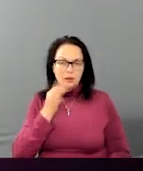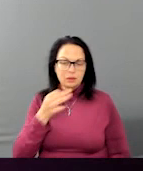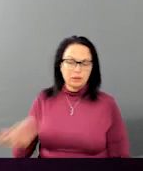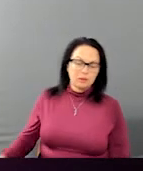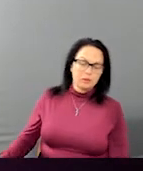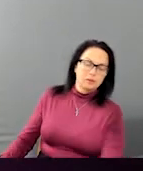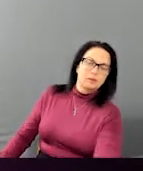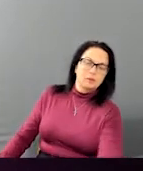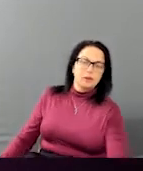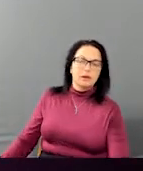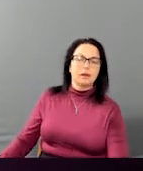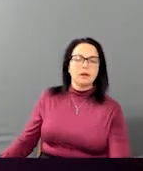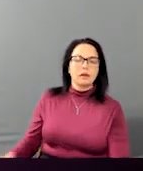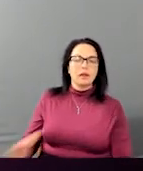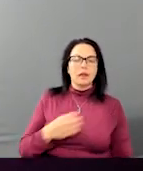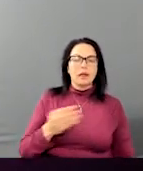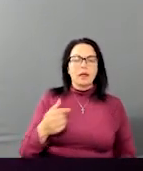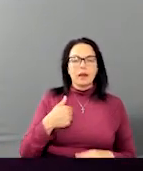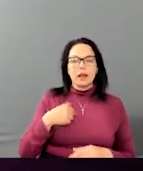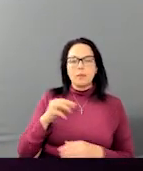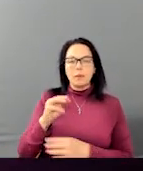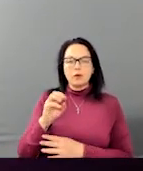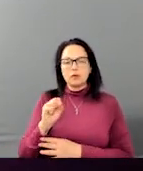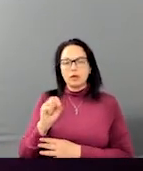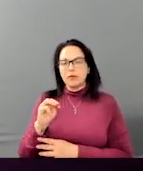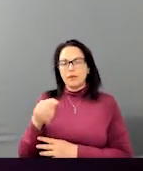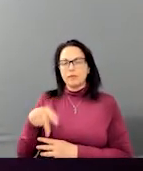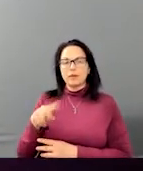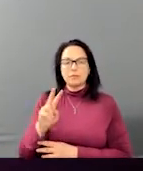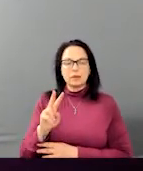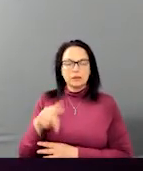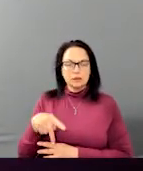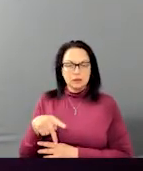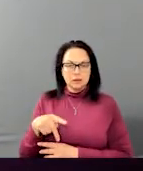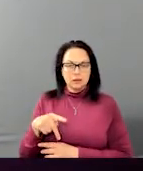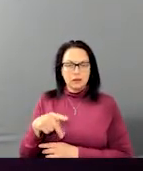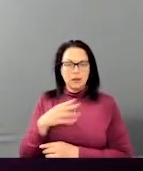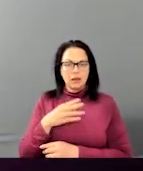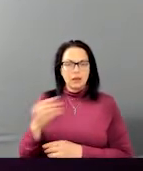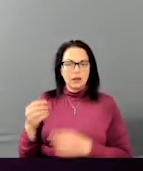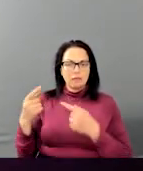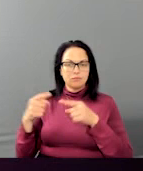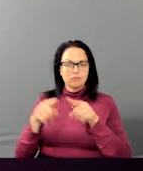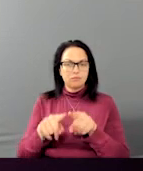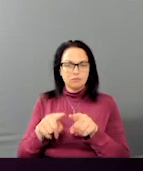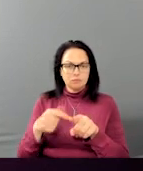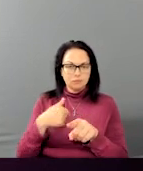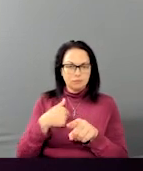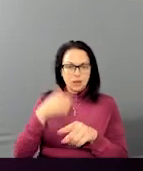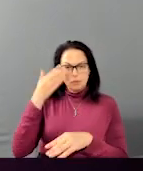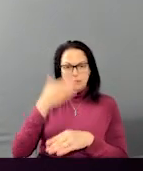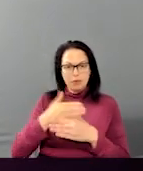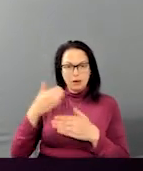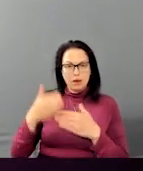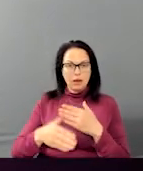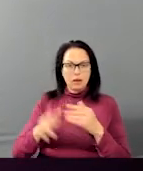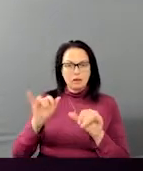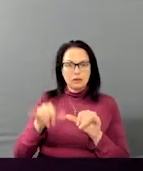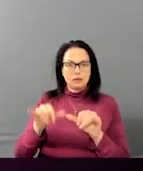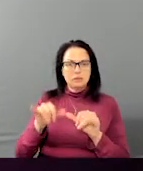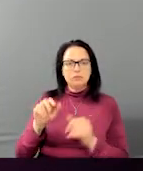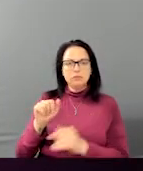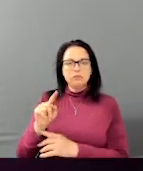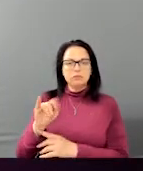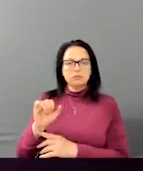Microsoft MVP, both in web technologies. And currently, I'm a front-end architect at Stitch